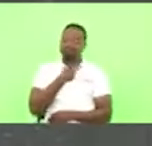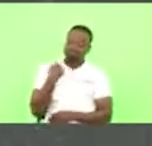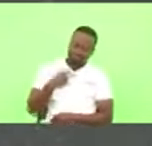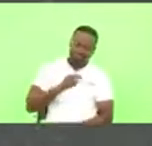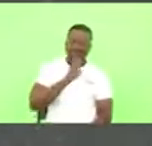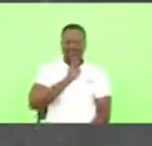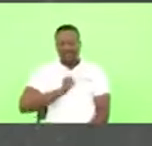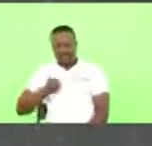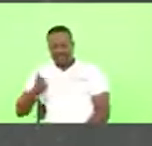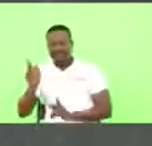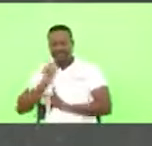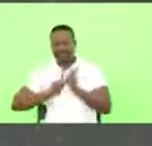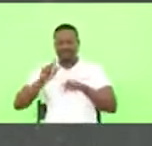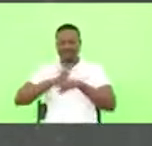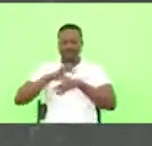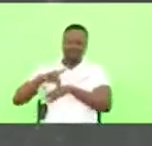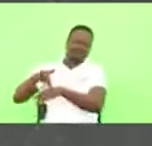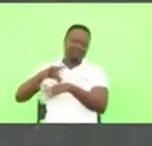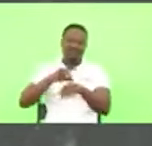elders of the land